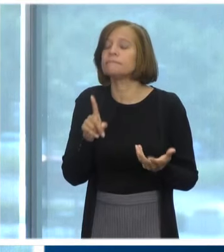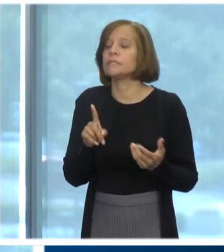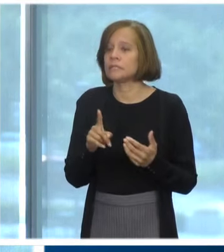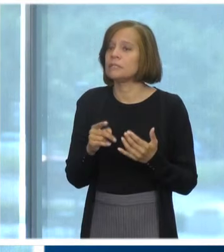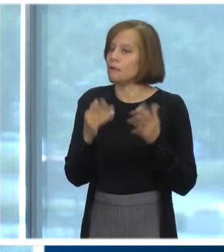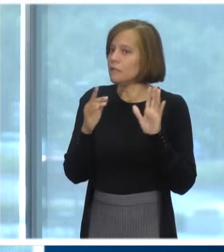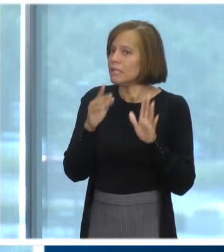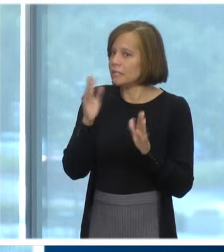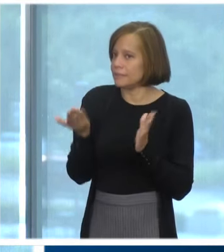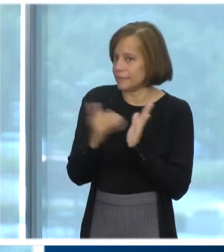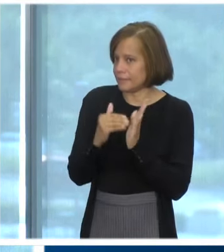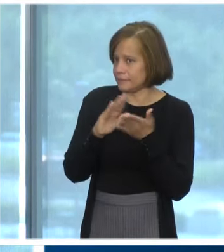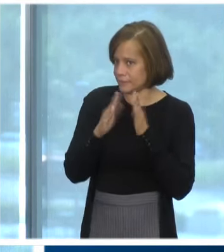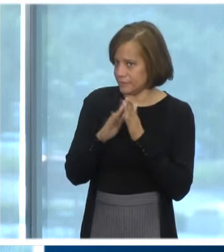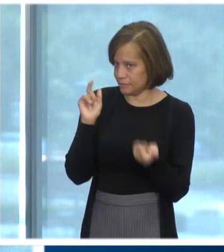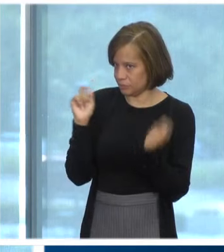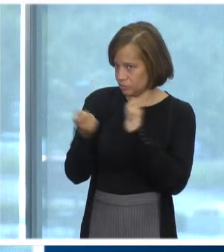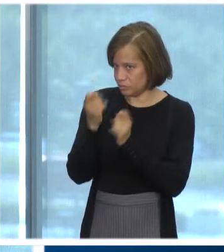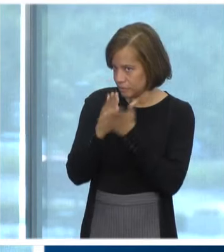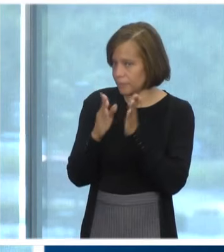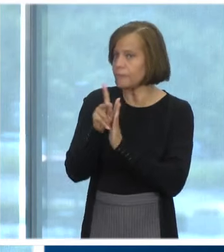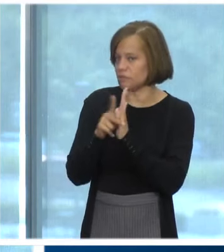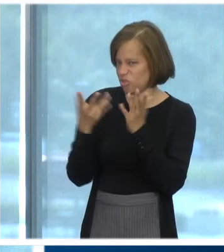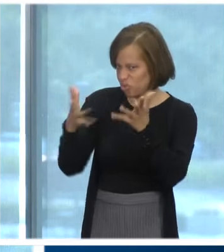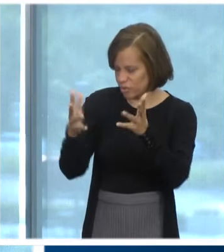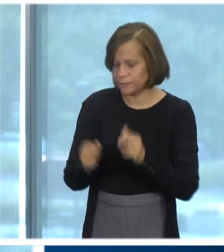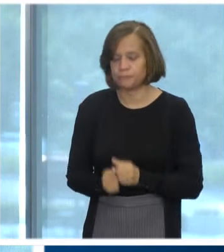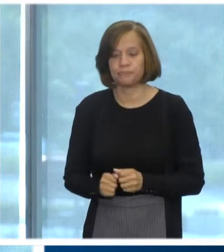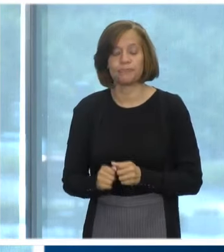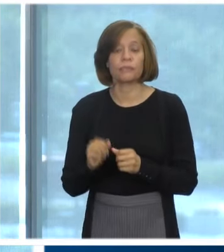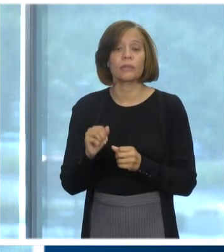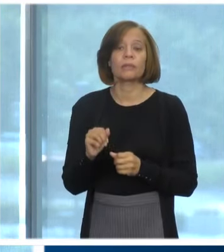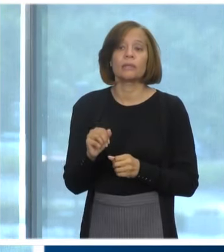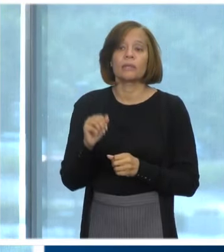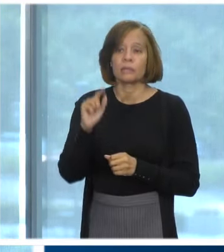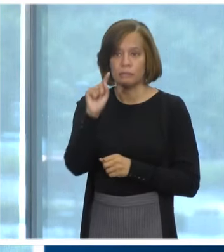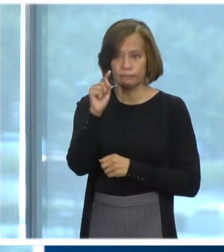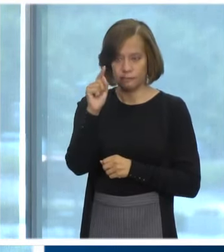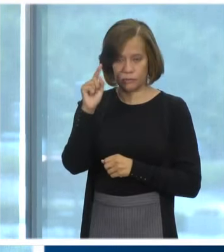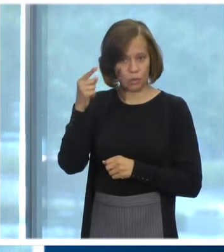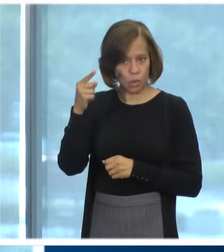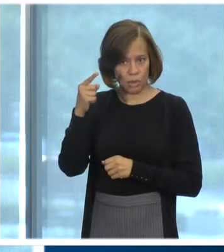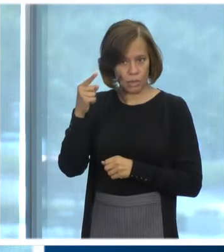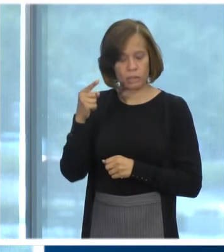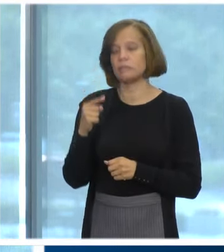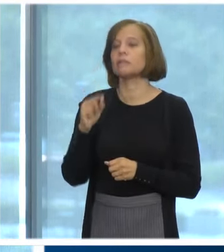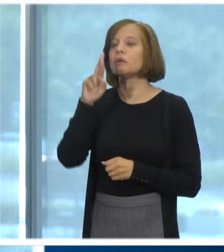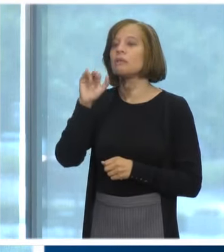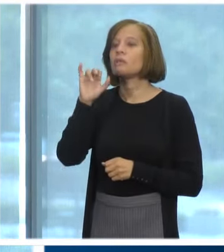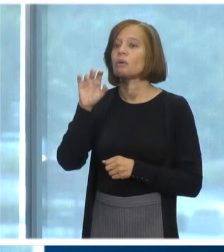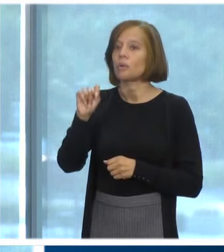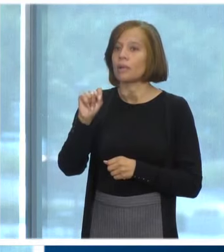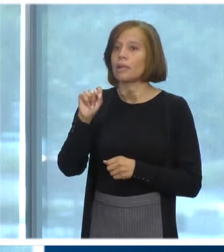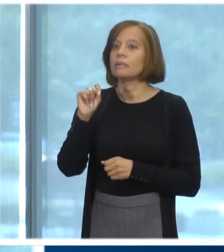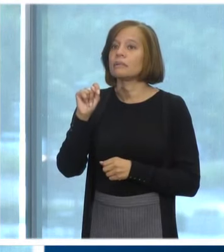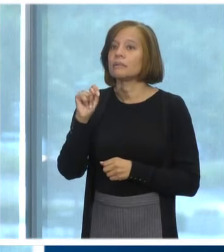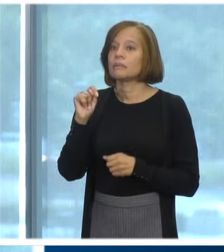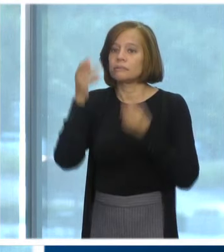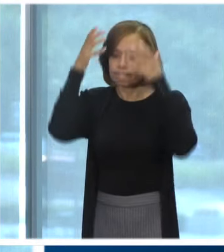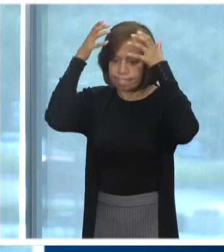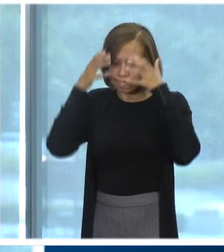already fixed. Number one, the riot gear consists of helmets with shields that cover the officer's hair and